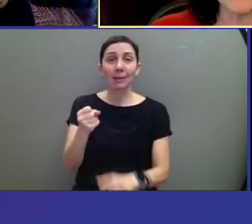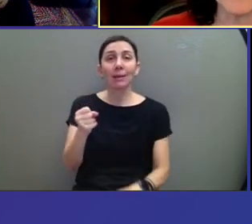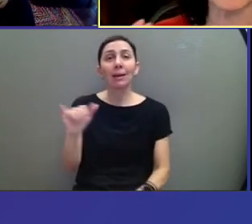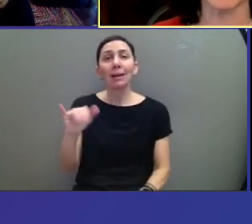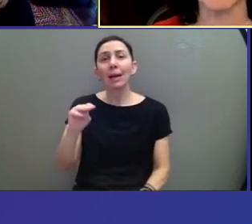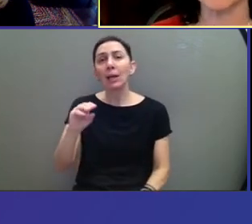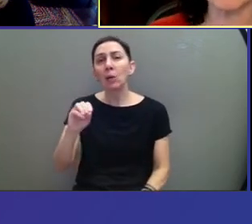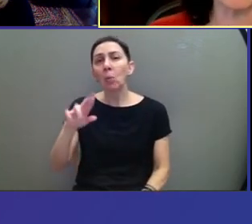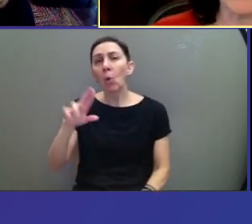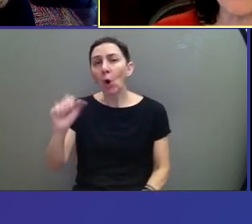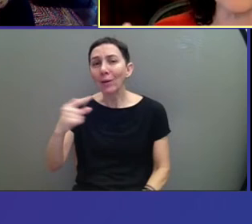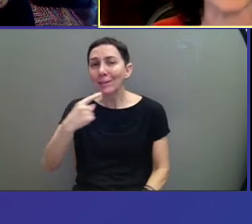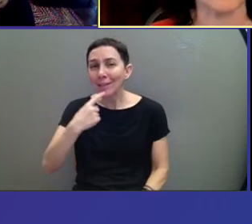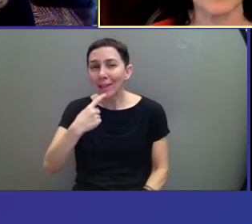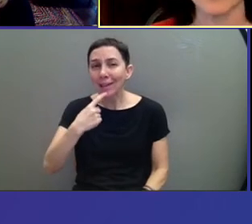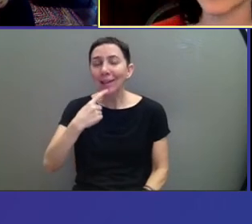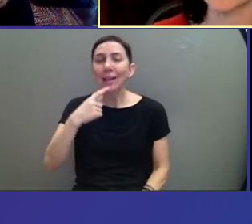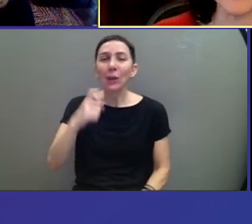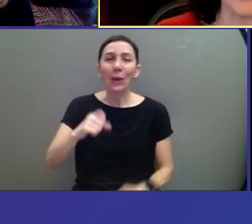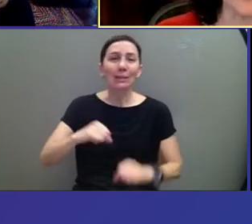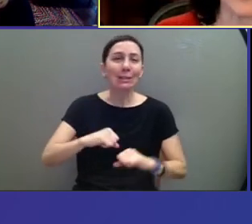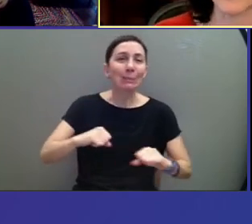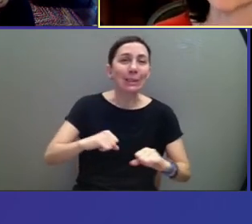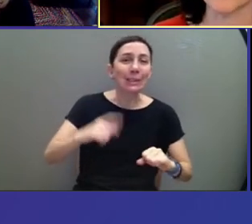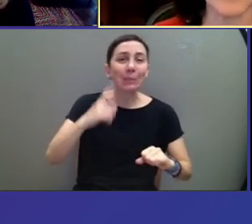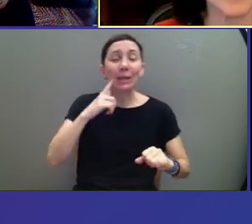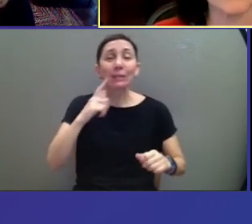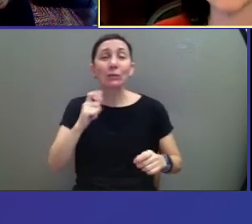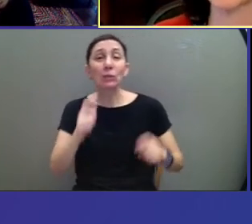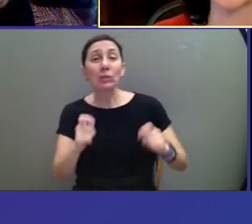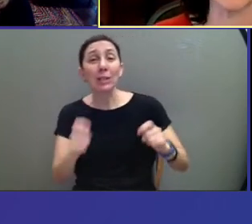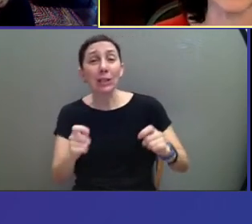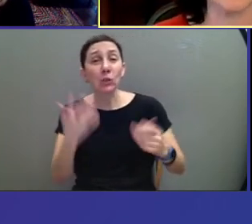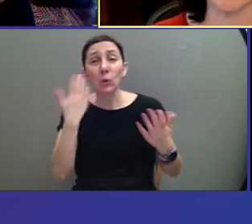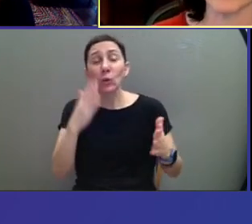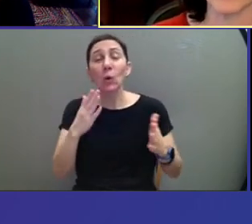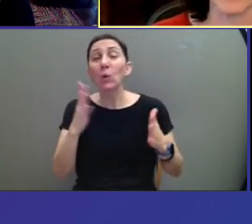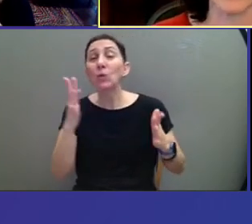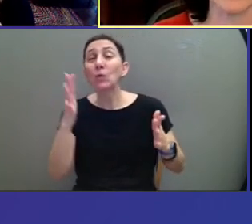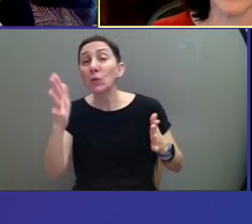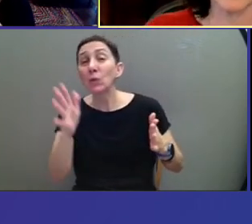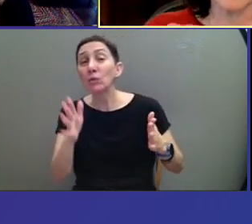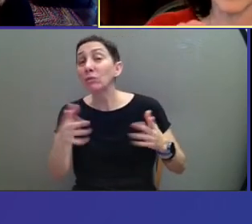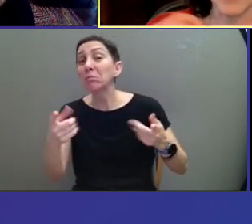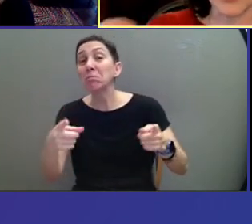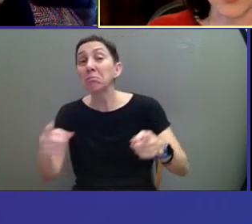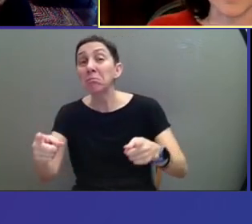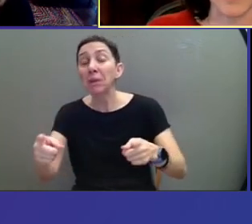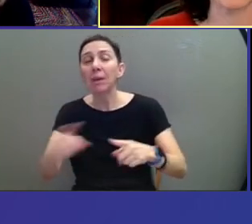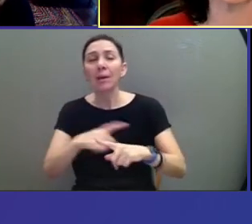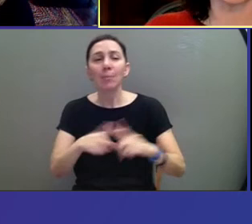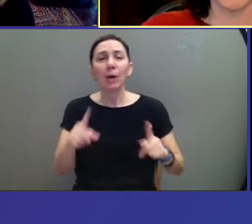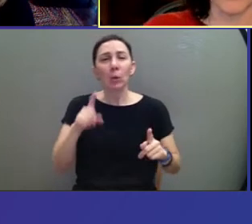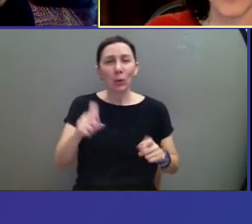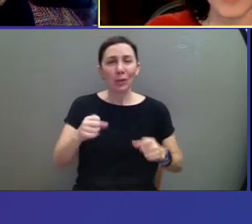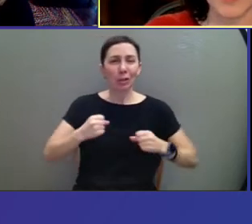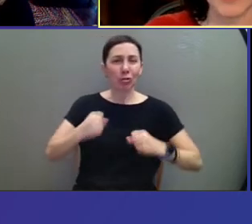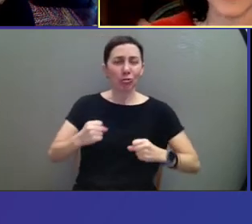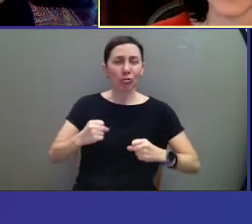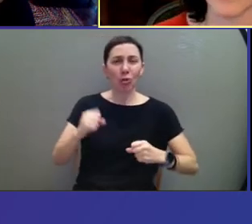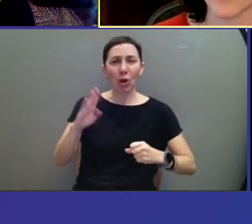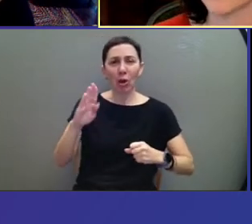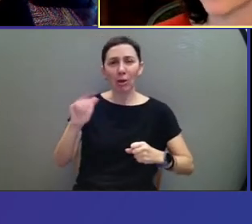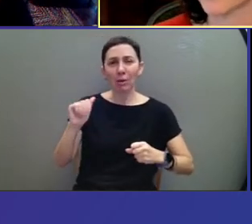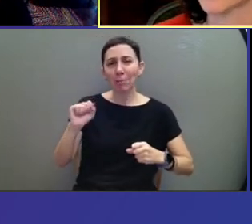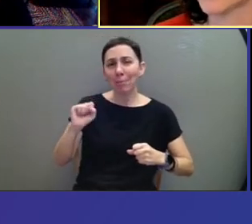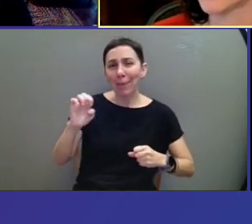some movement because we don't know what's going to come around the corner, but we have to be able to maintain that strong base with the flexibility